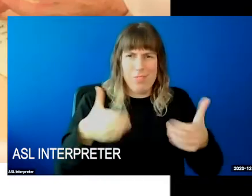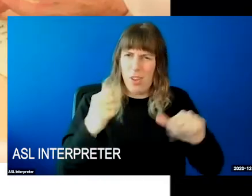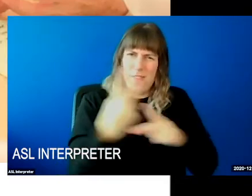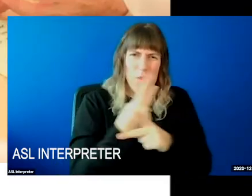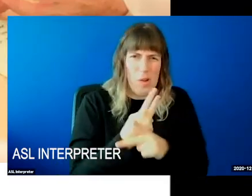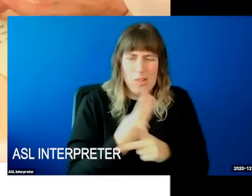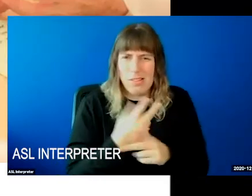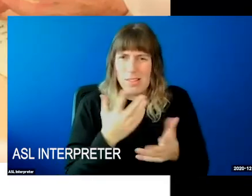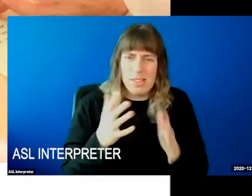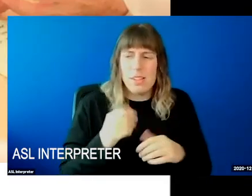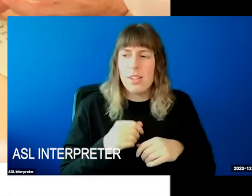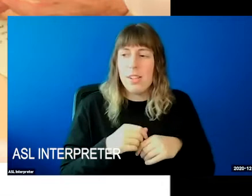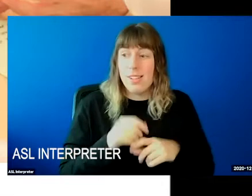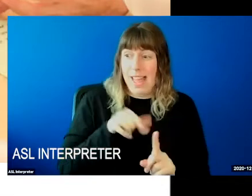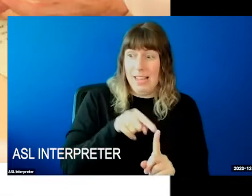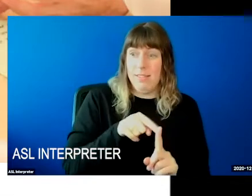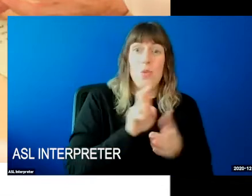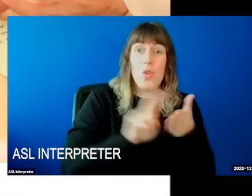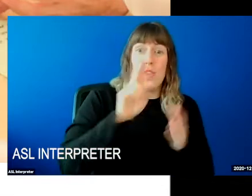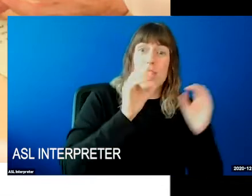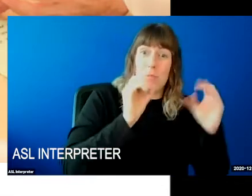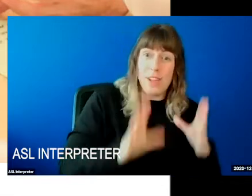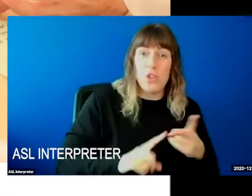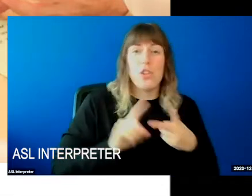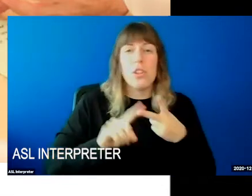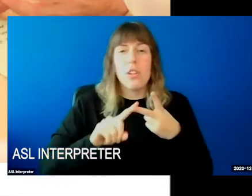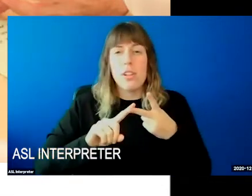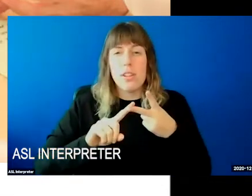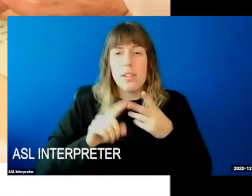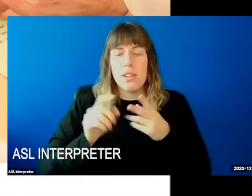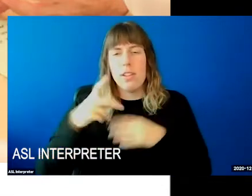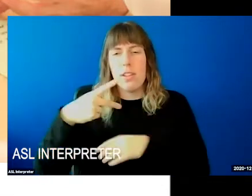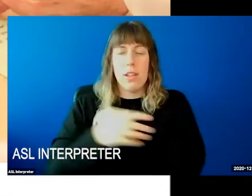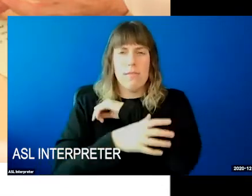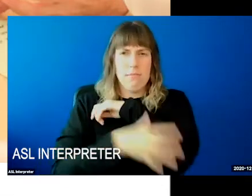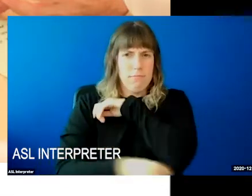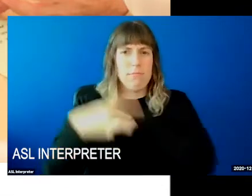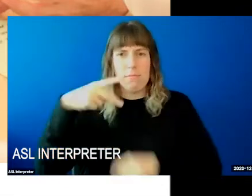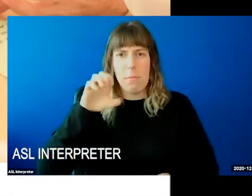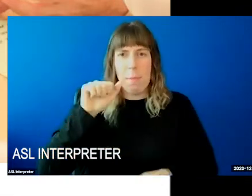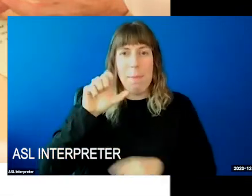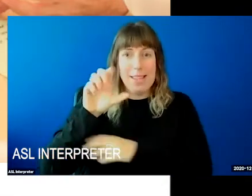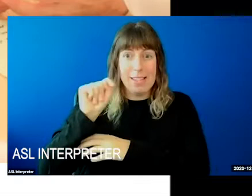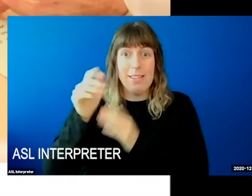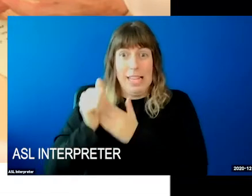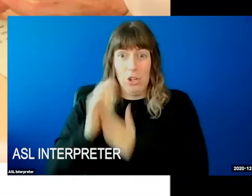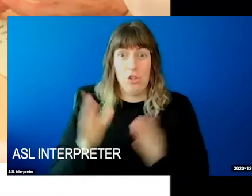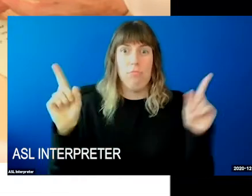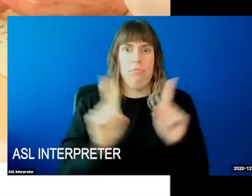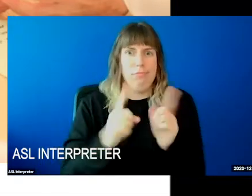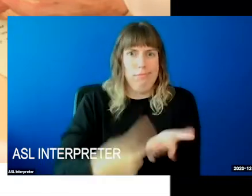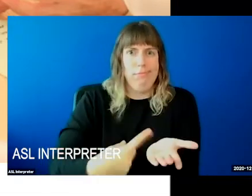case, a peasant leader and a university professor, really trying to figure out yeah, what did they